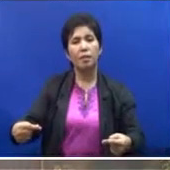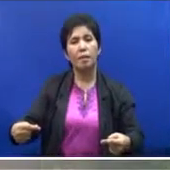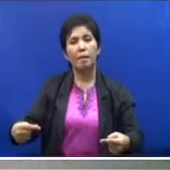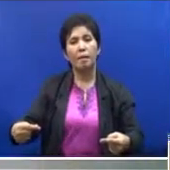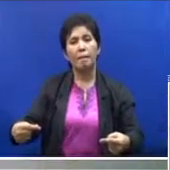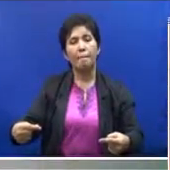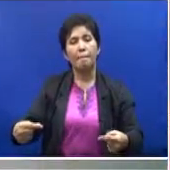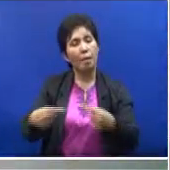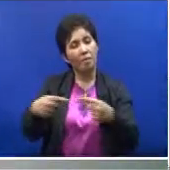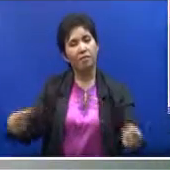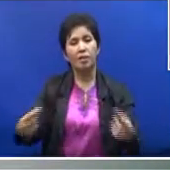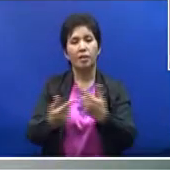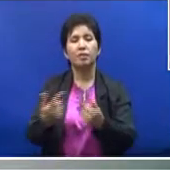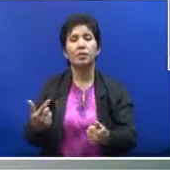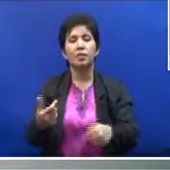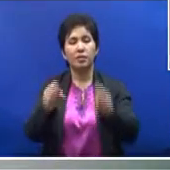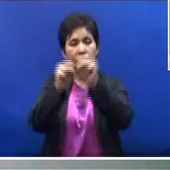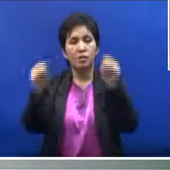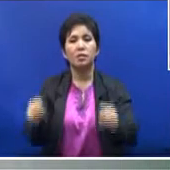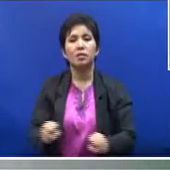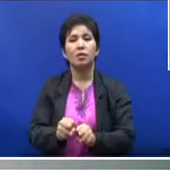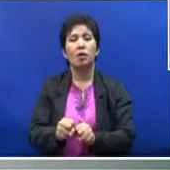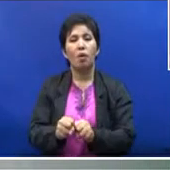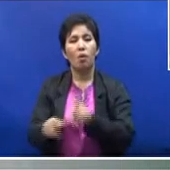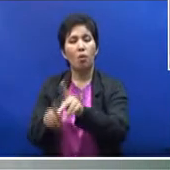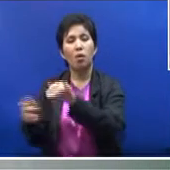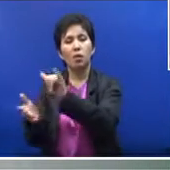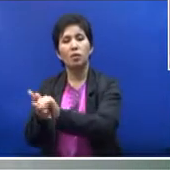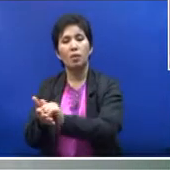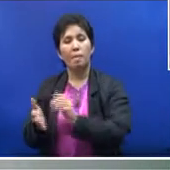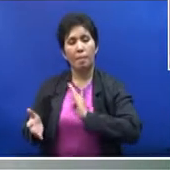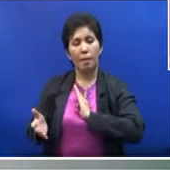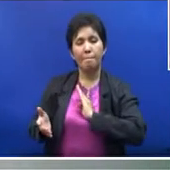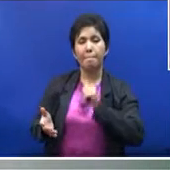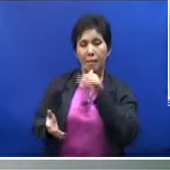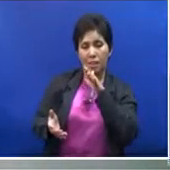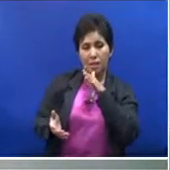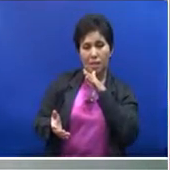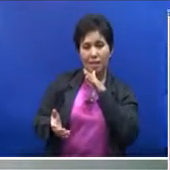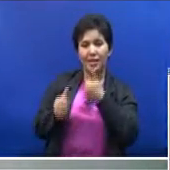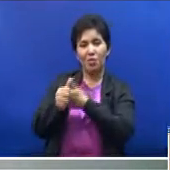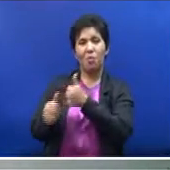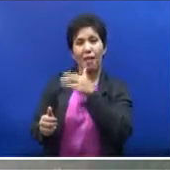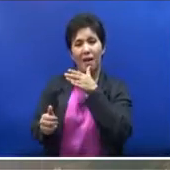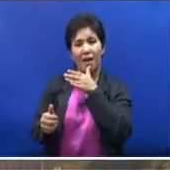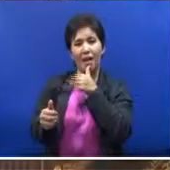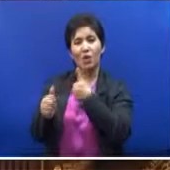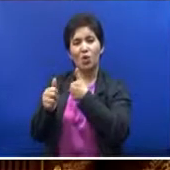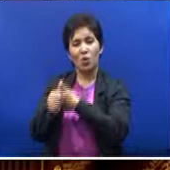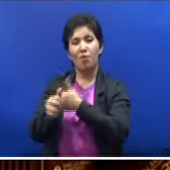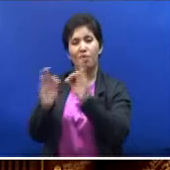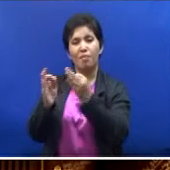whereby in the system, a person belongs to his mother's kin. Okay.